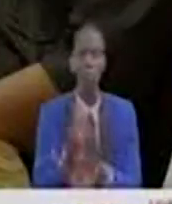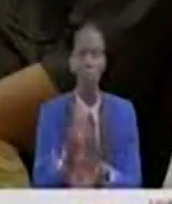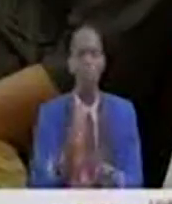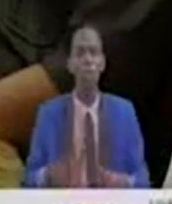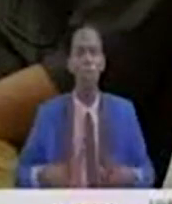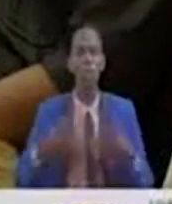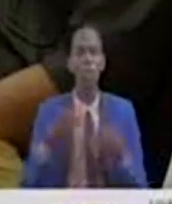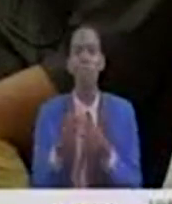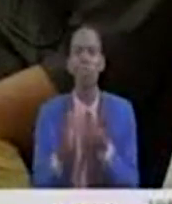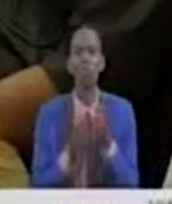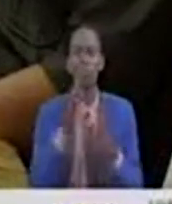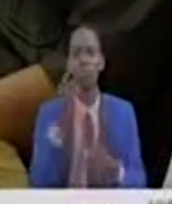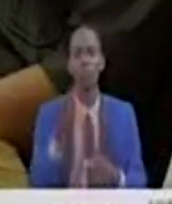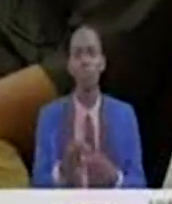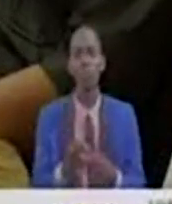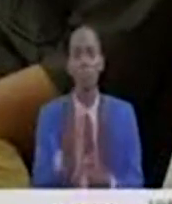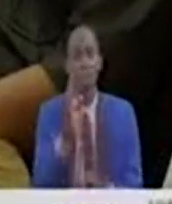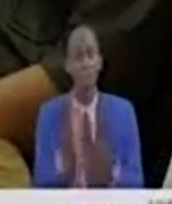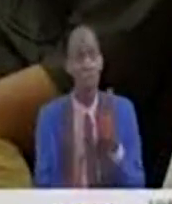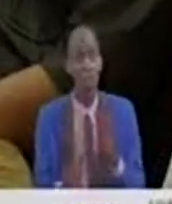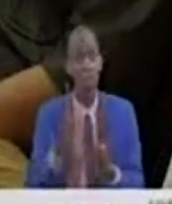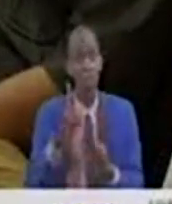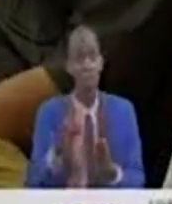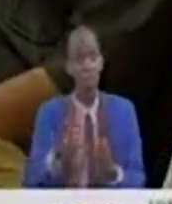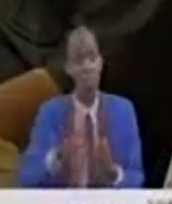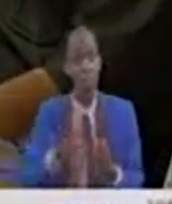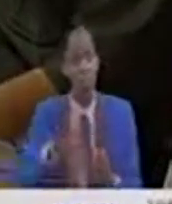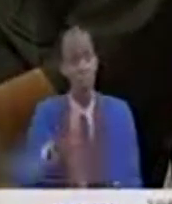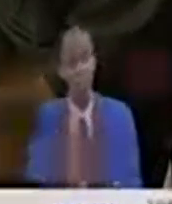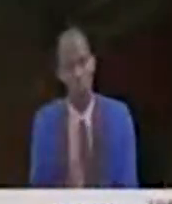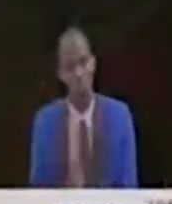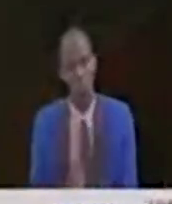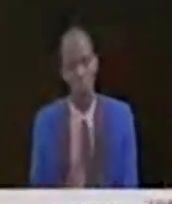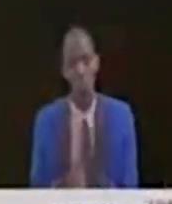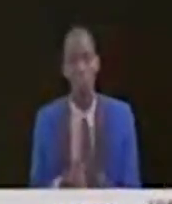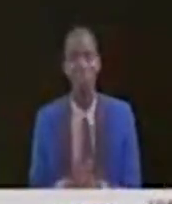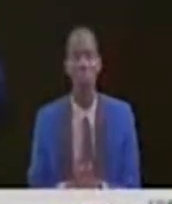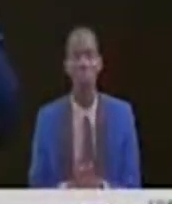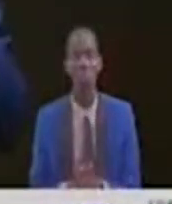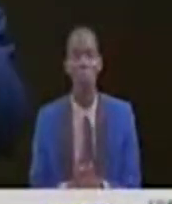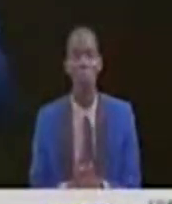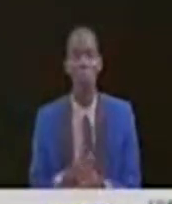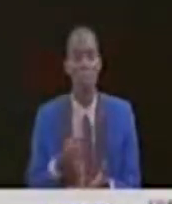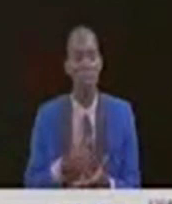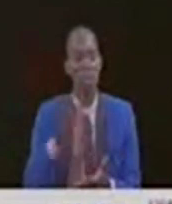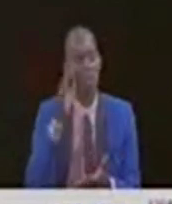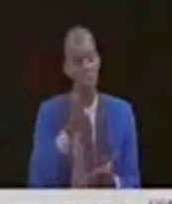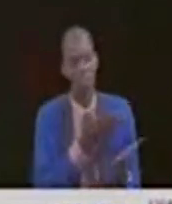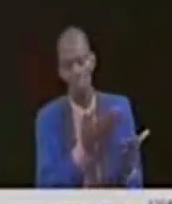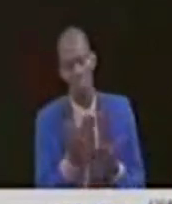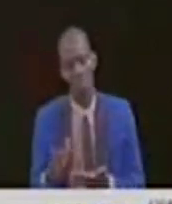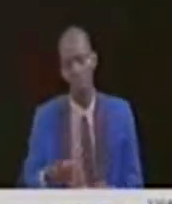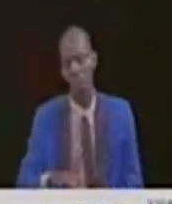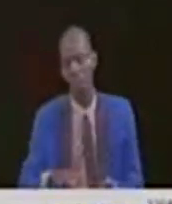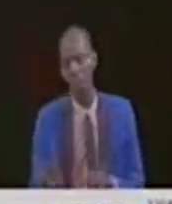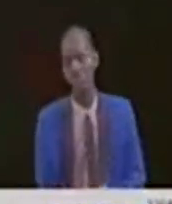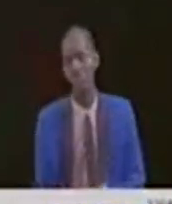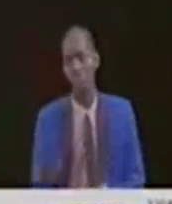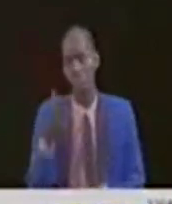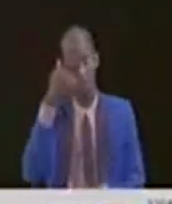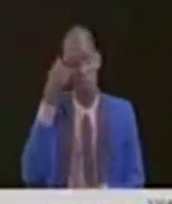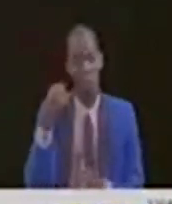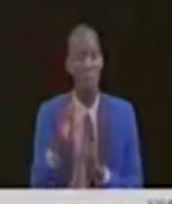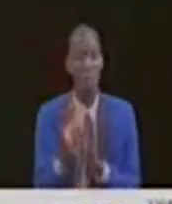If you succumb, it brings death. Because it tells us